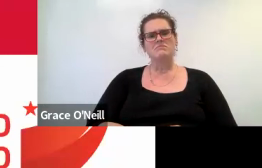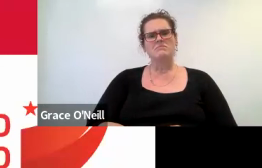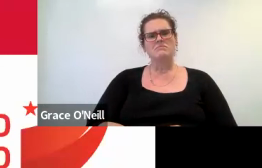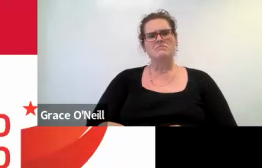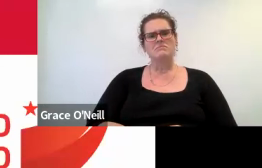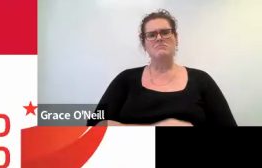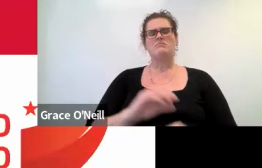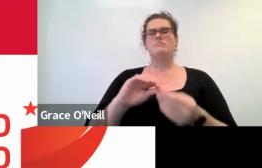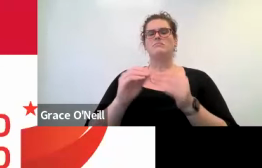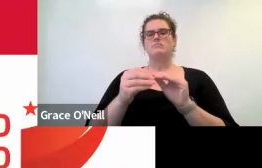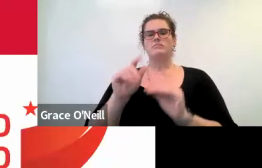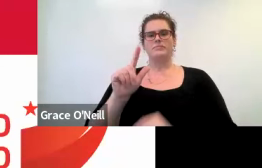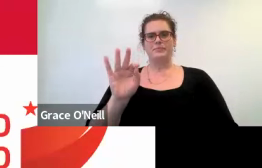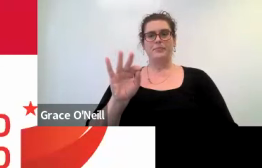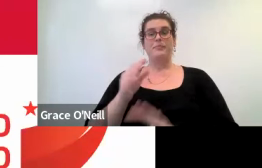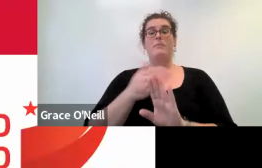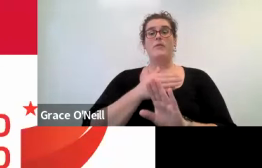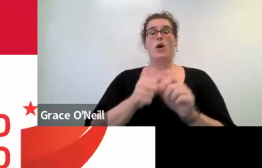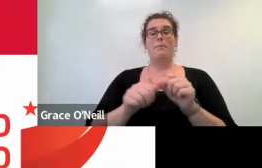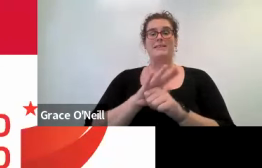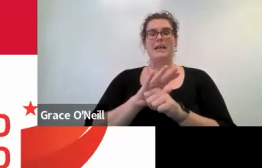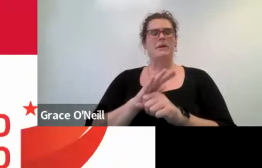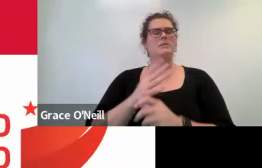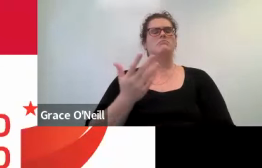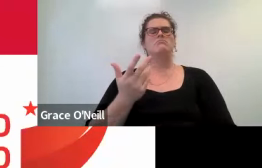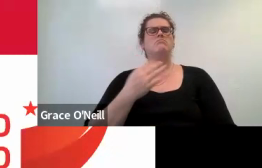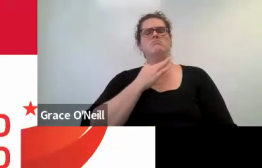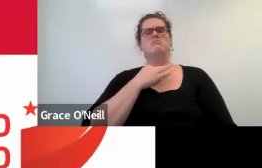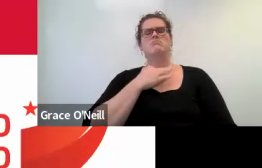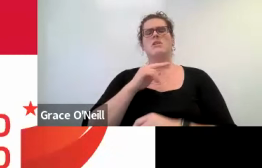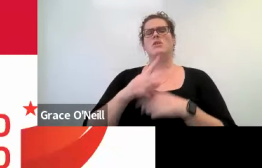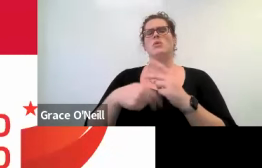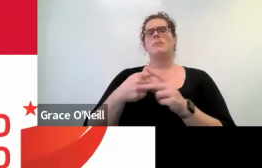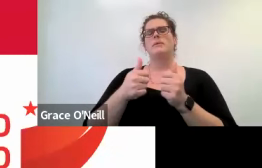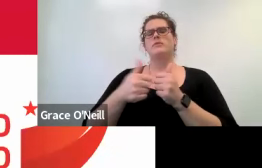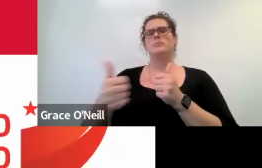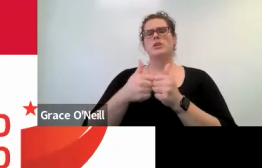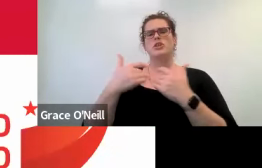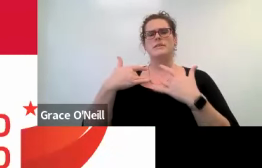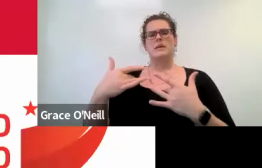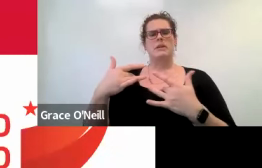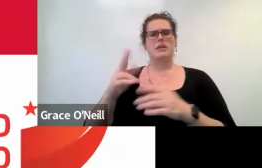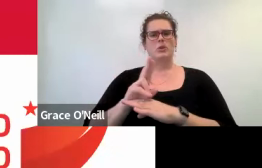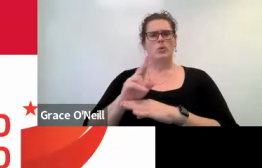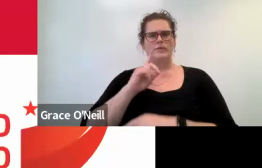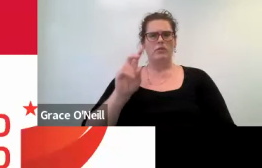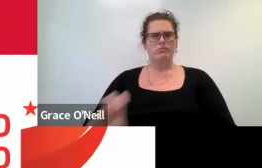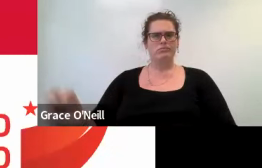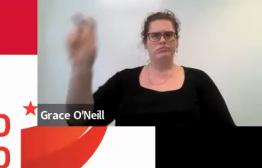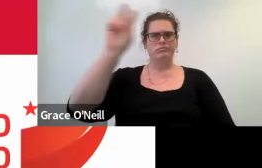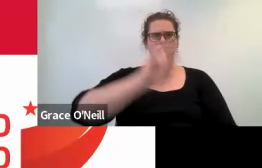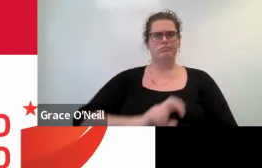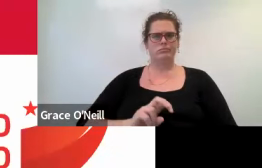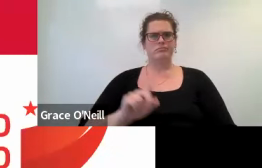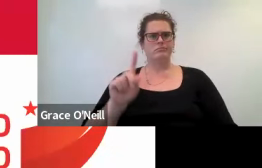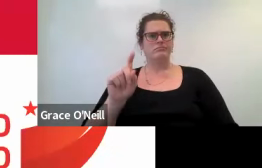Question 29, before the pandemic, what type of transportation did you typically use to get around for your work, day program,